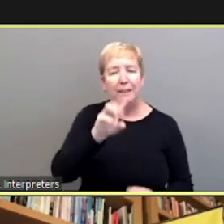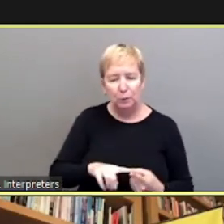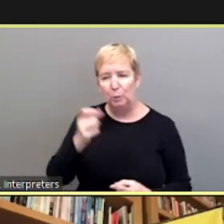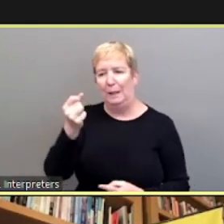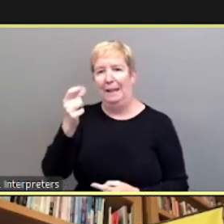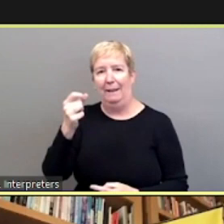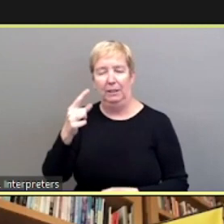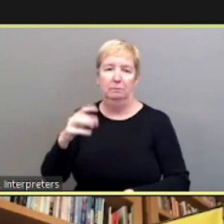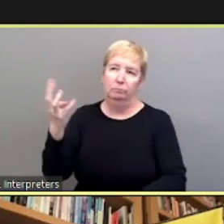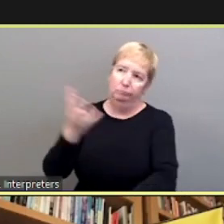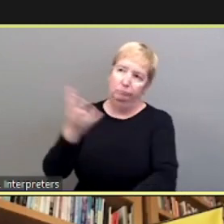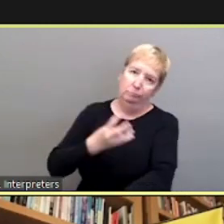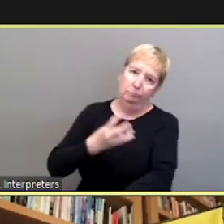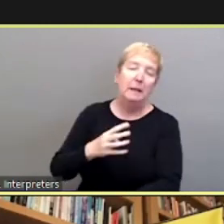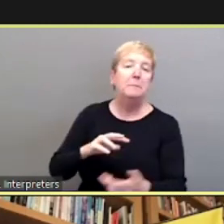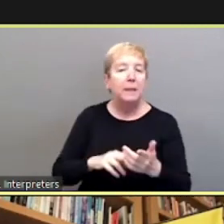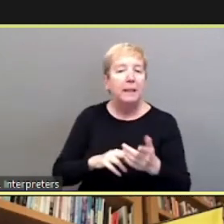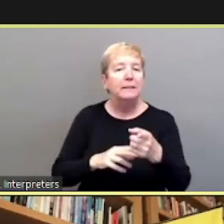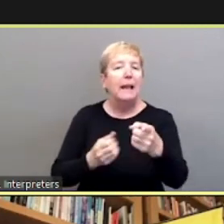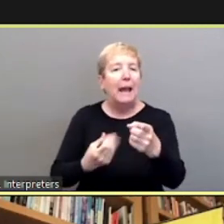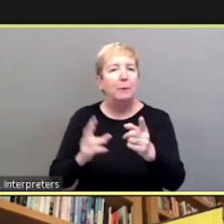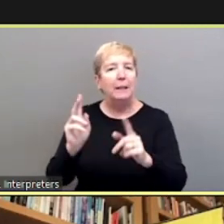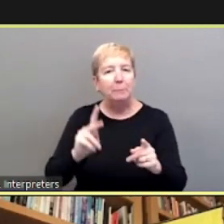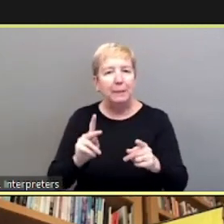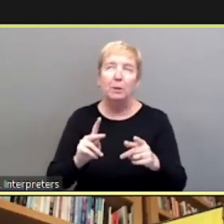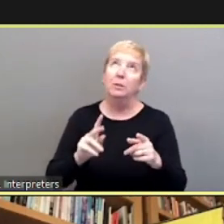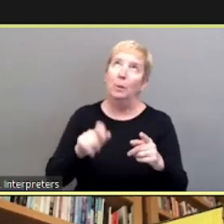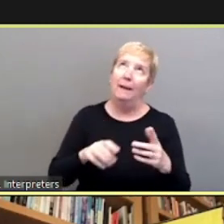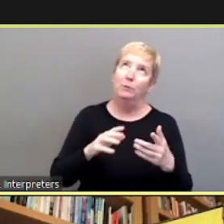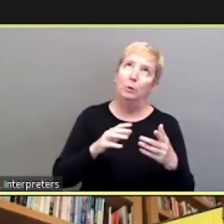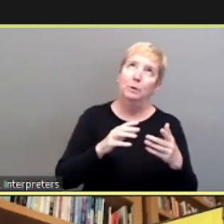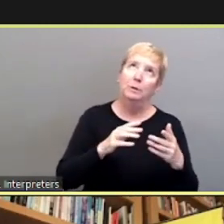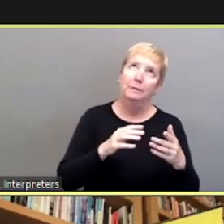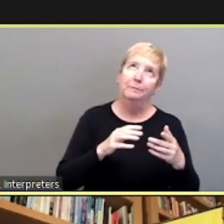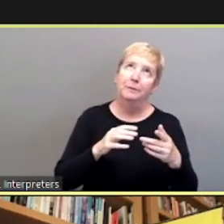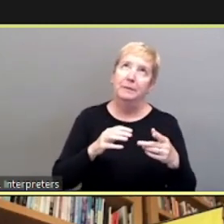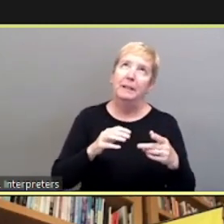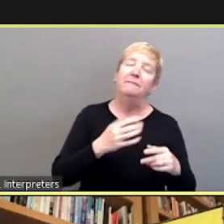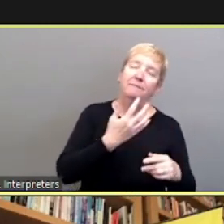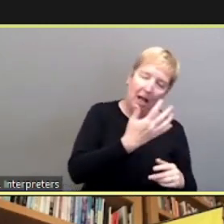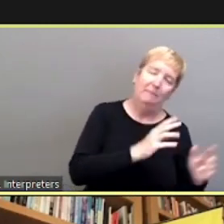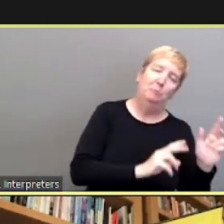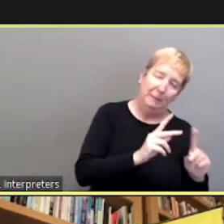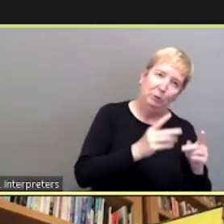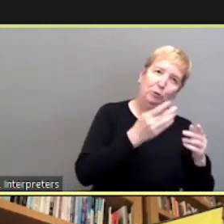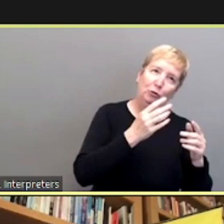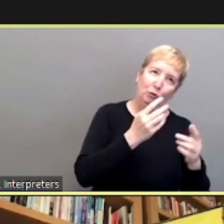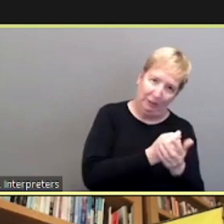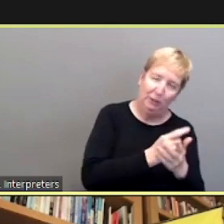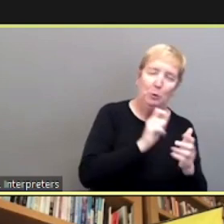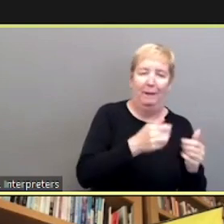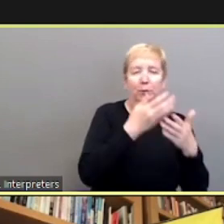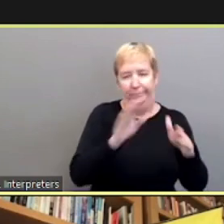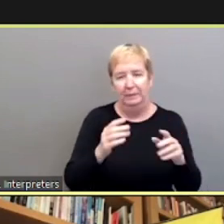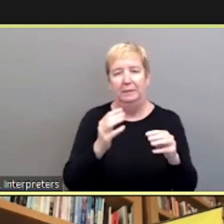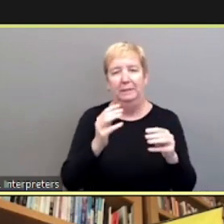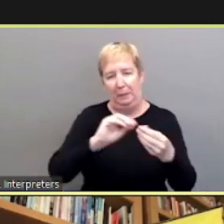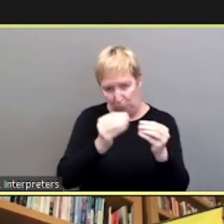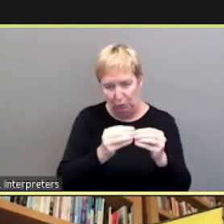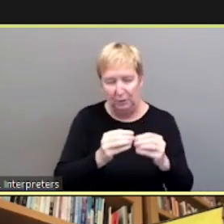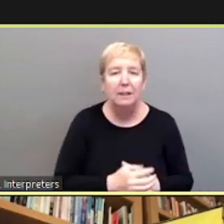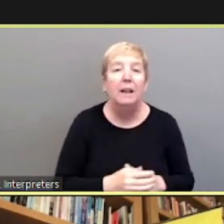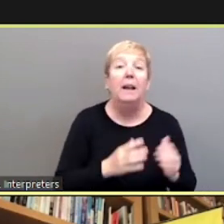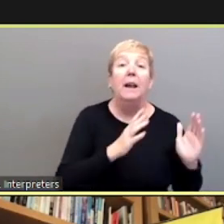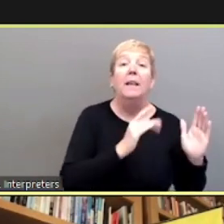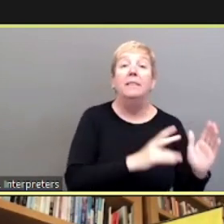the number of people treated is, we'd have to divide to get the people treated. And then on another very positive figure